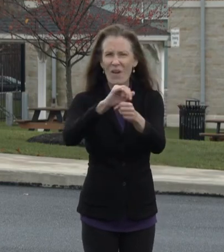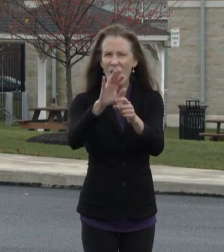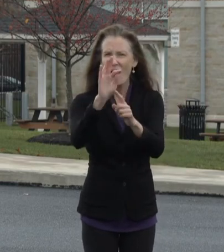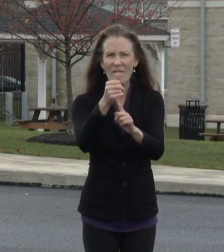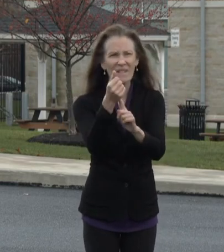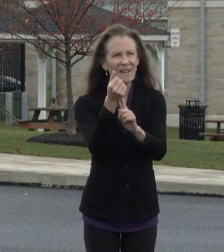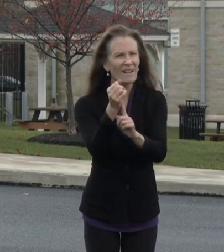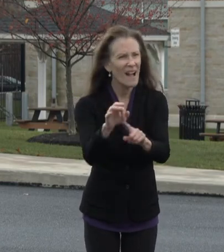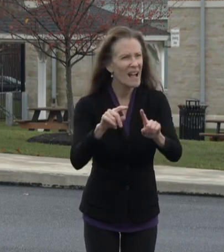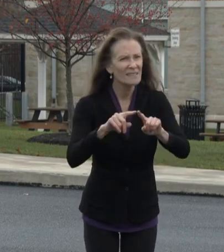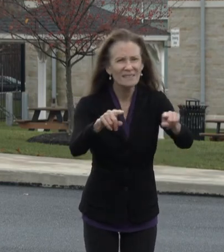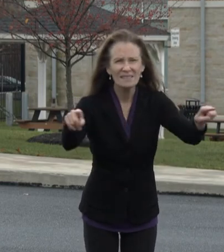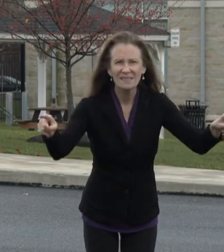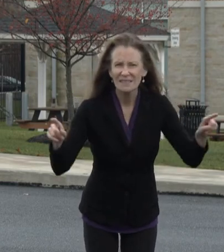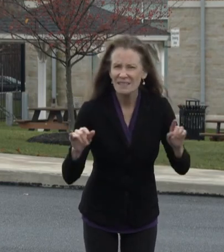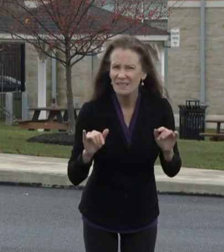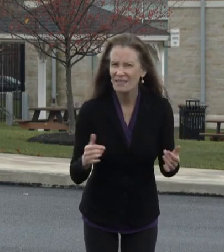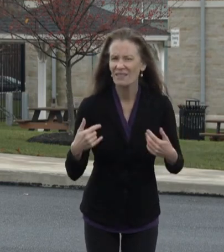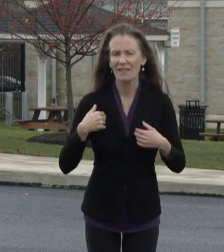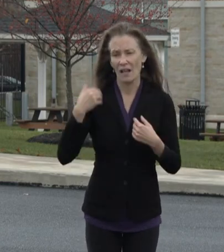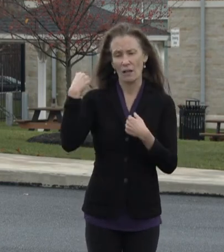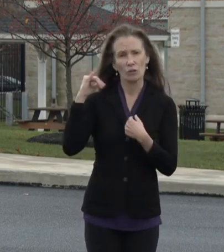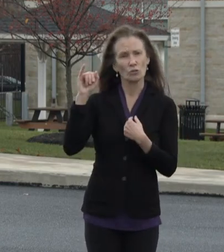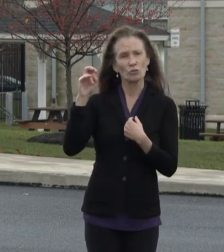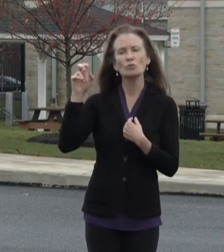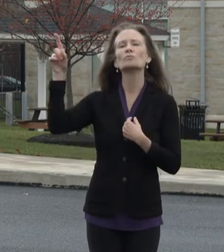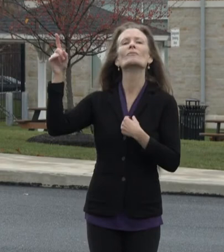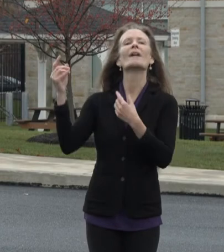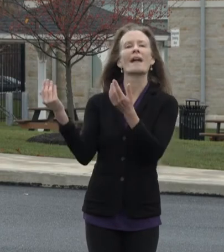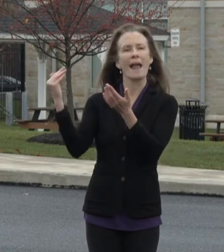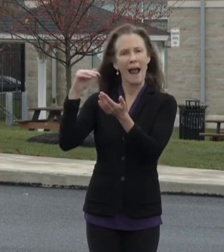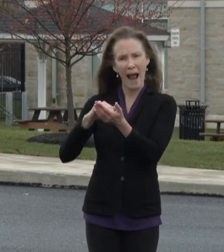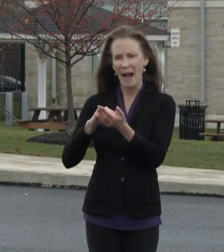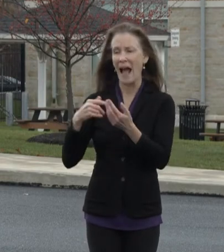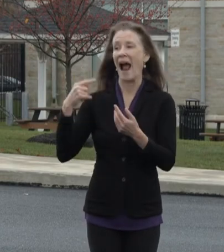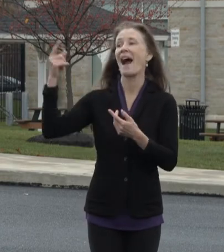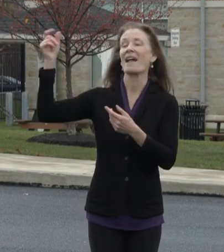been reauthorized with a 25% cost share at this point.